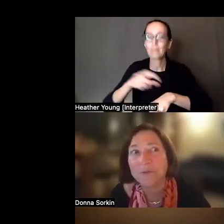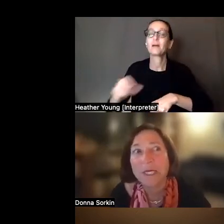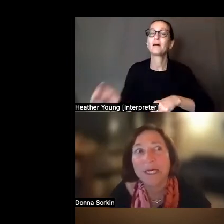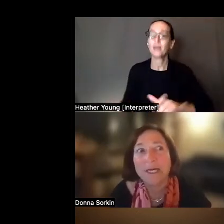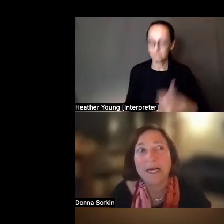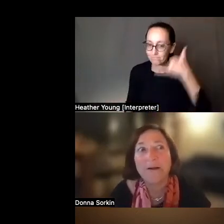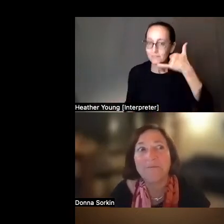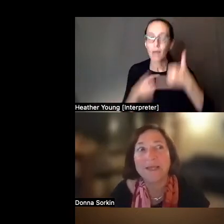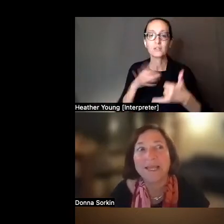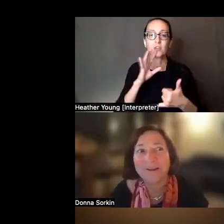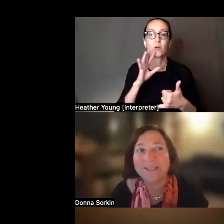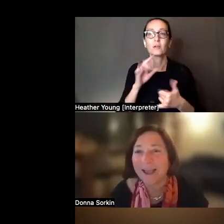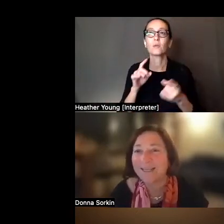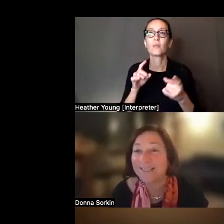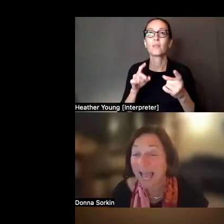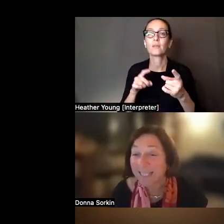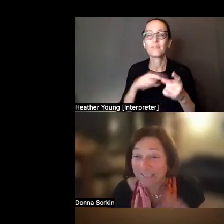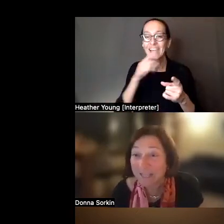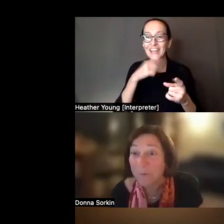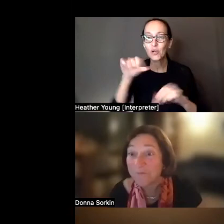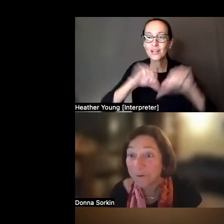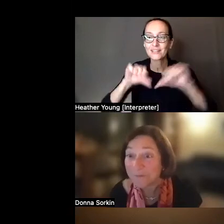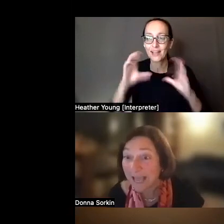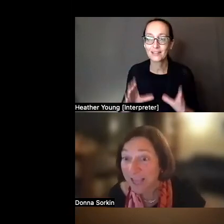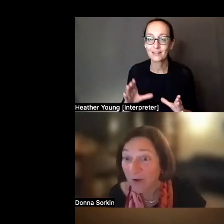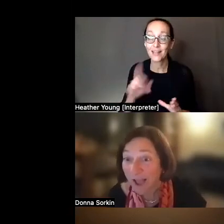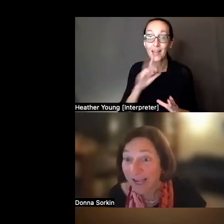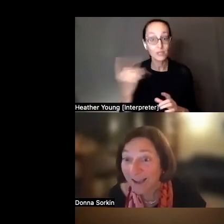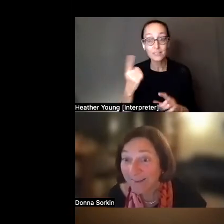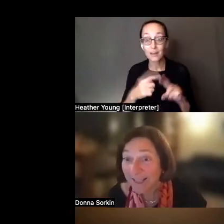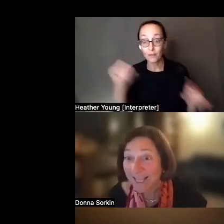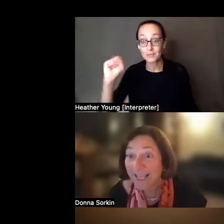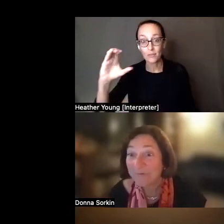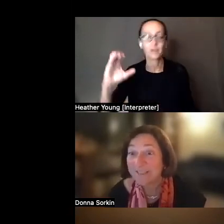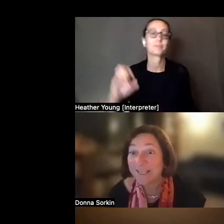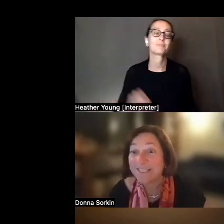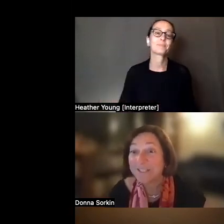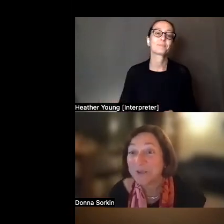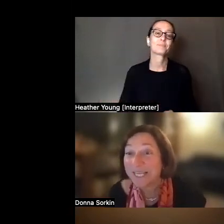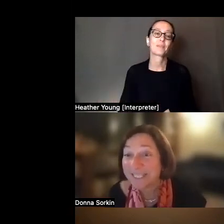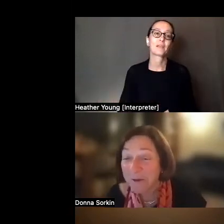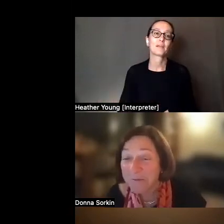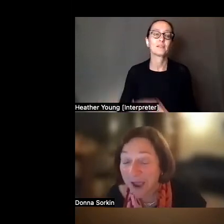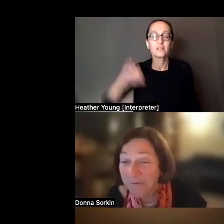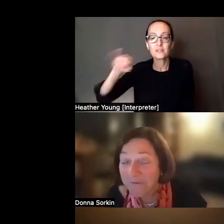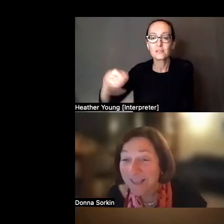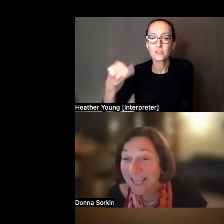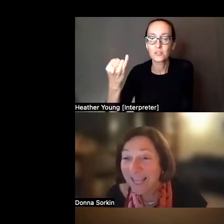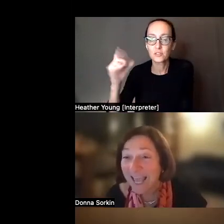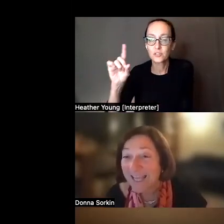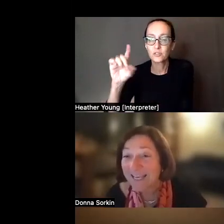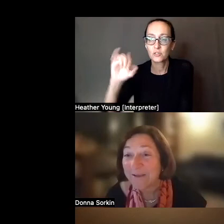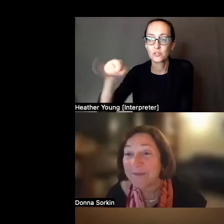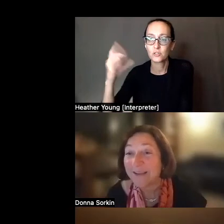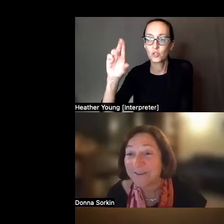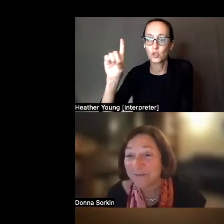to a hearing scientist, actually someone from South Carolina. It was Judy Dubno